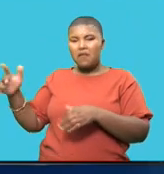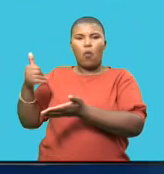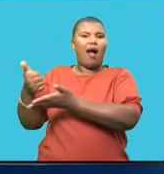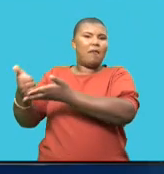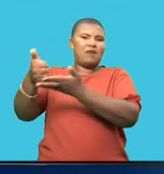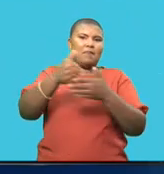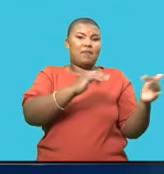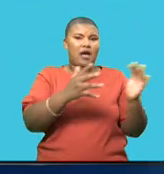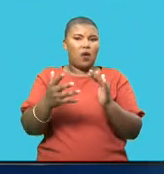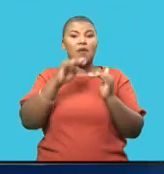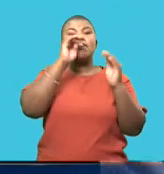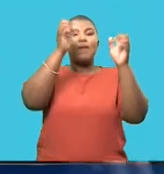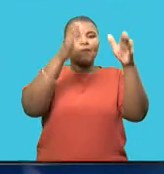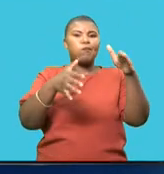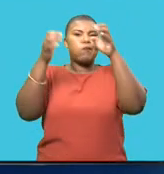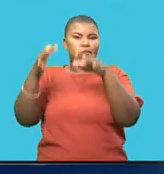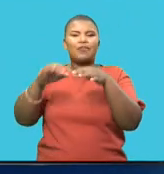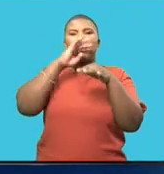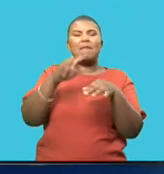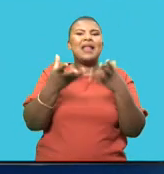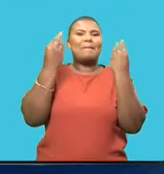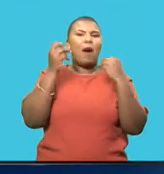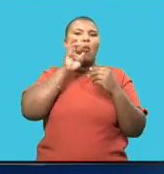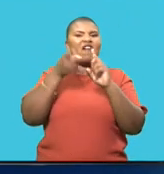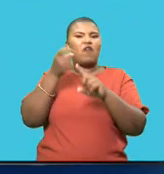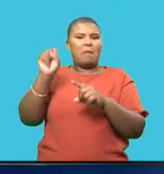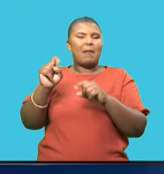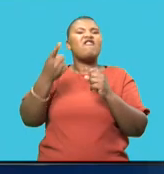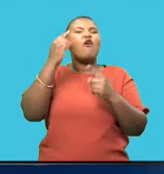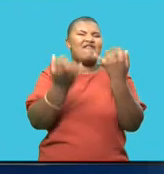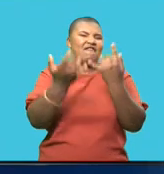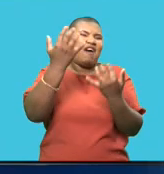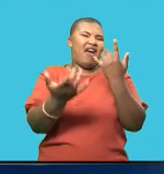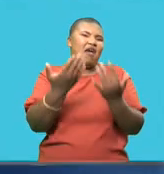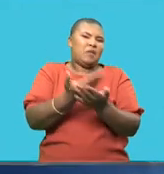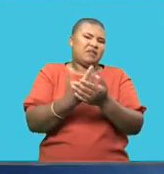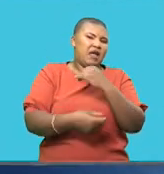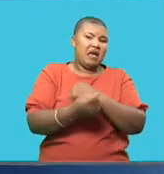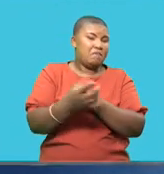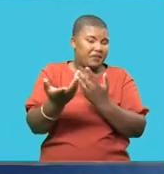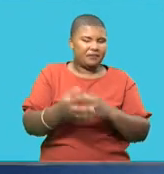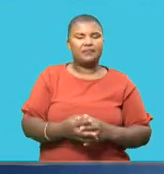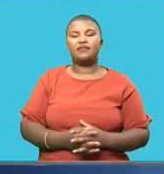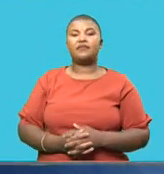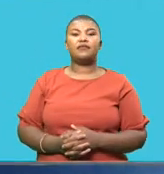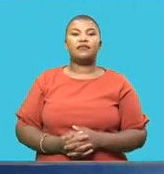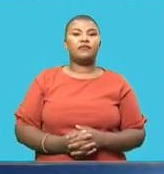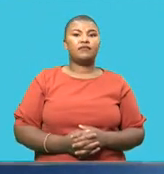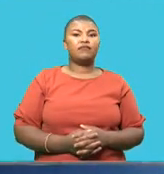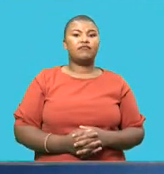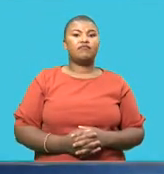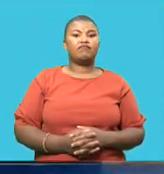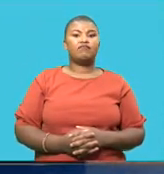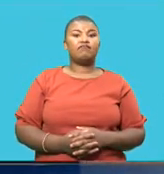the water tanker would serve as a water source for the fire engines that would be on scene. Ba ahi ba eletswa